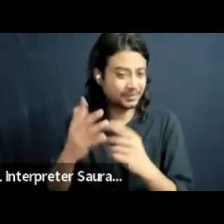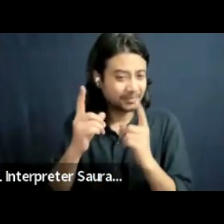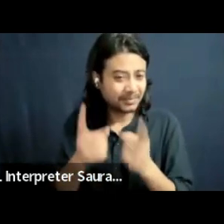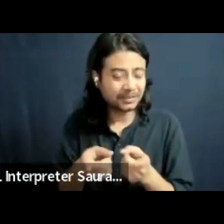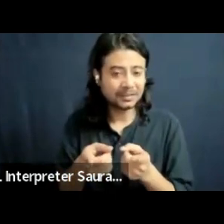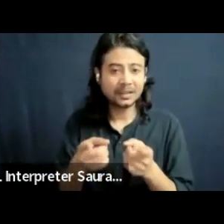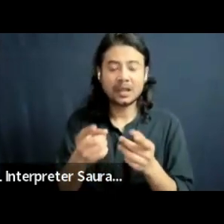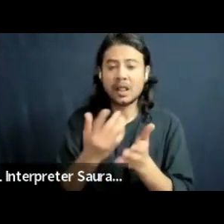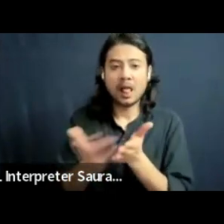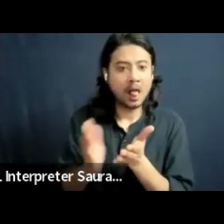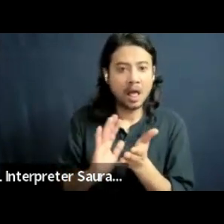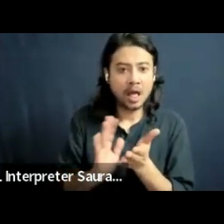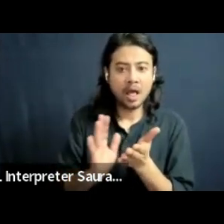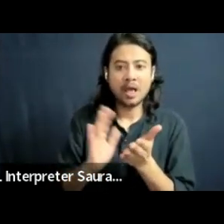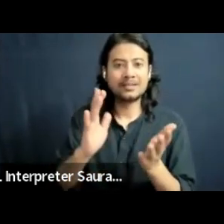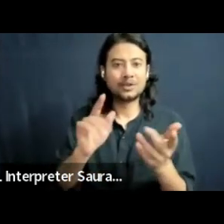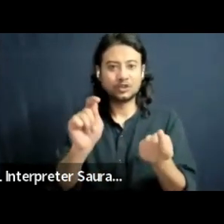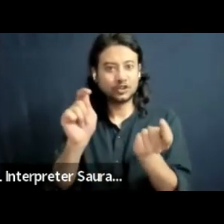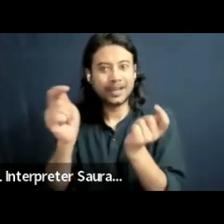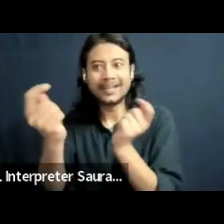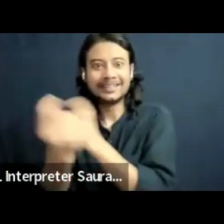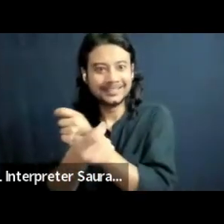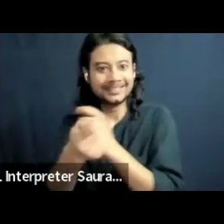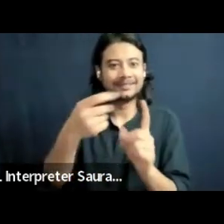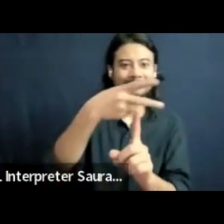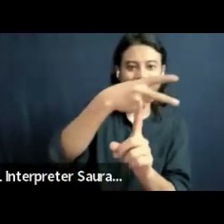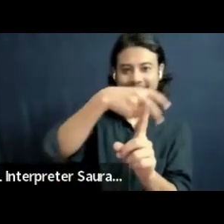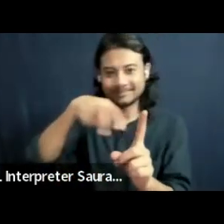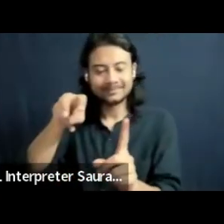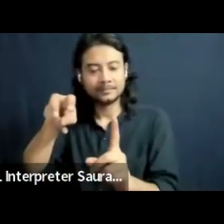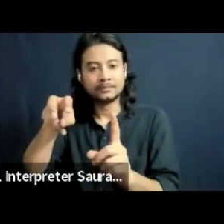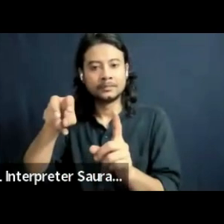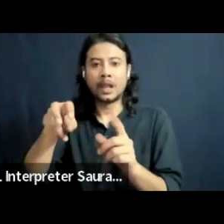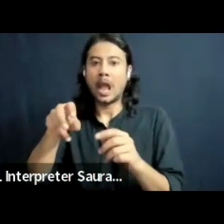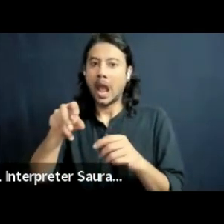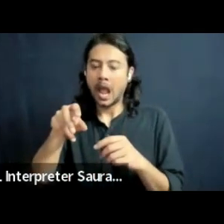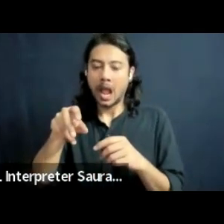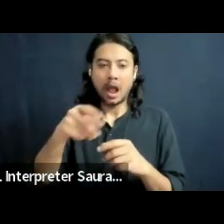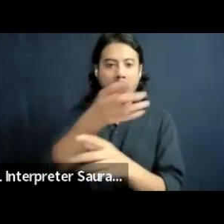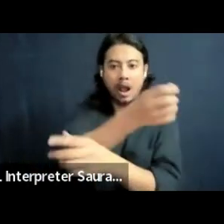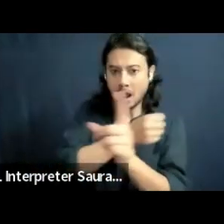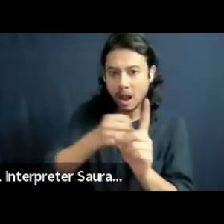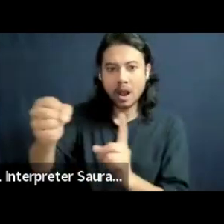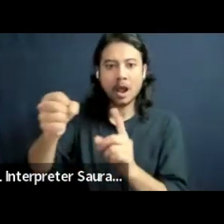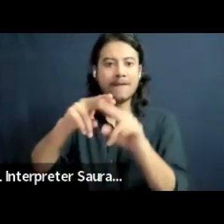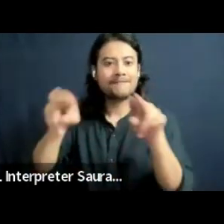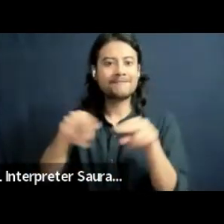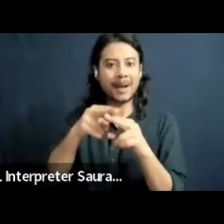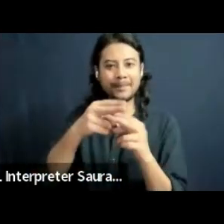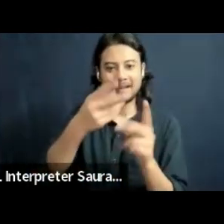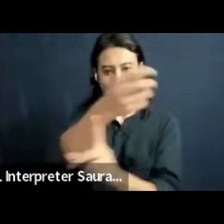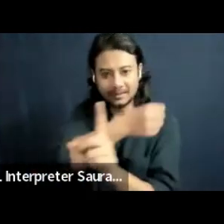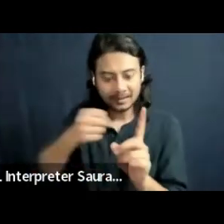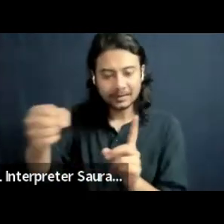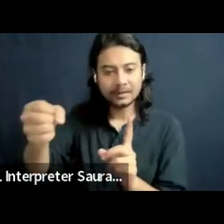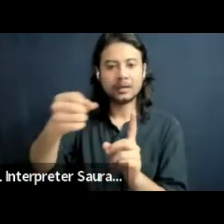their transition would look like, what are the things that needs to be kept in mind when you are rehabilitating the child back to the families, and what kind of a